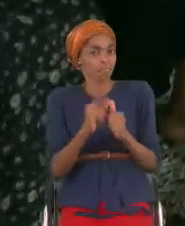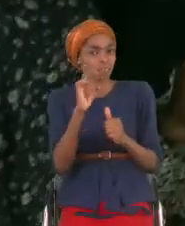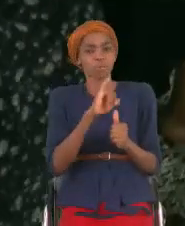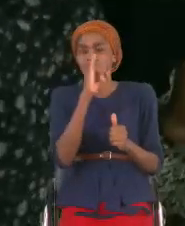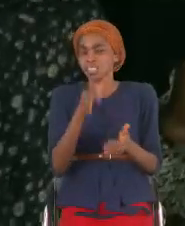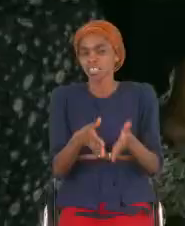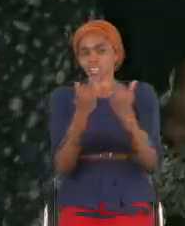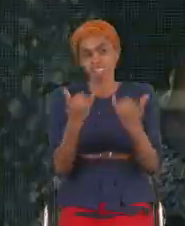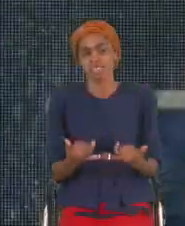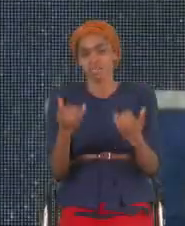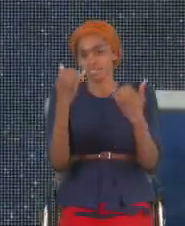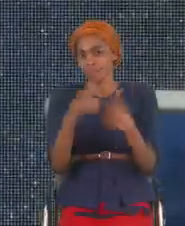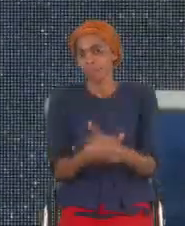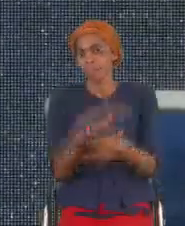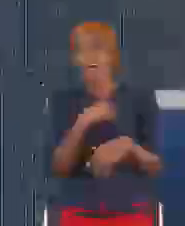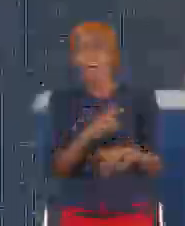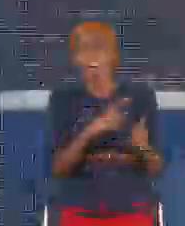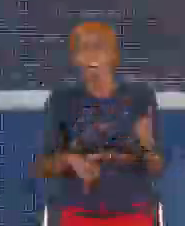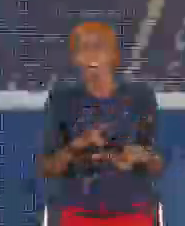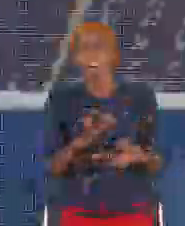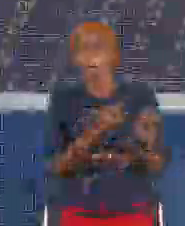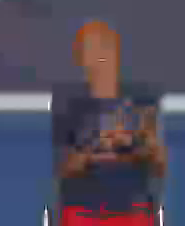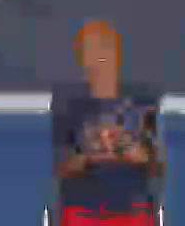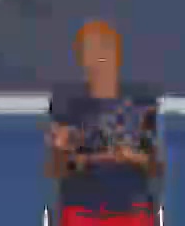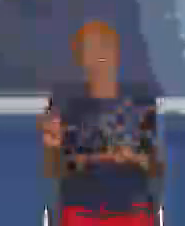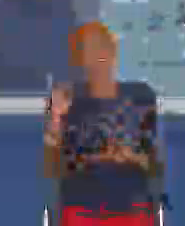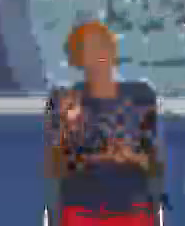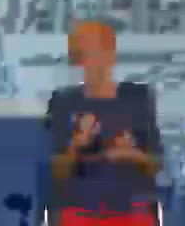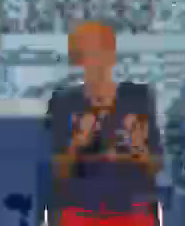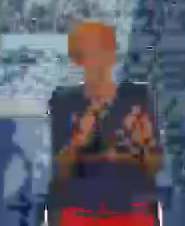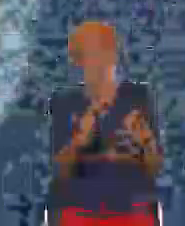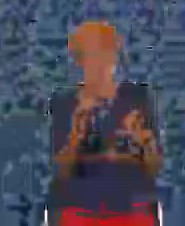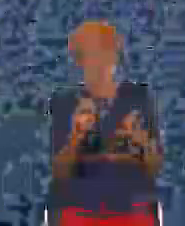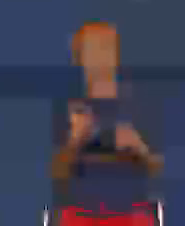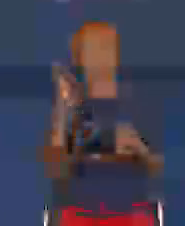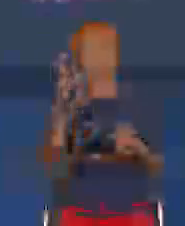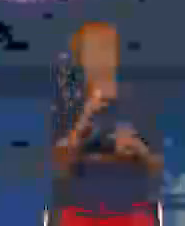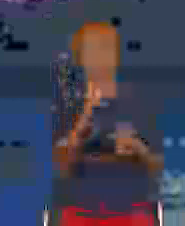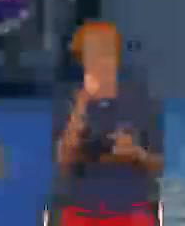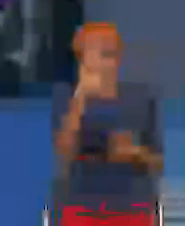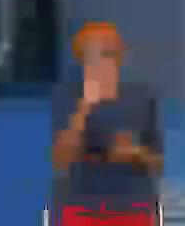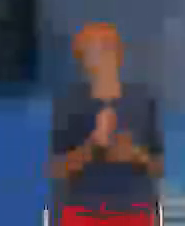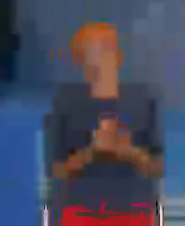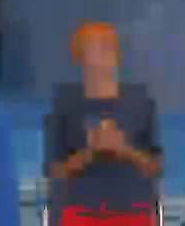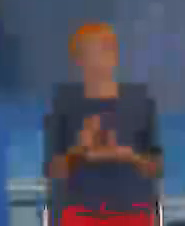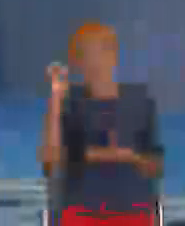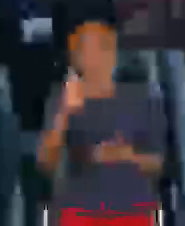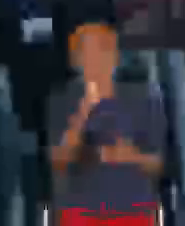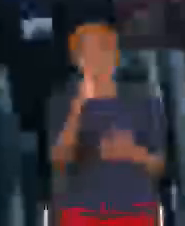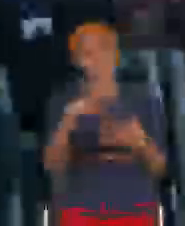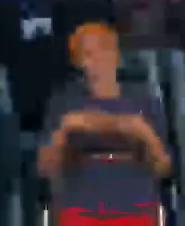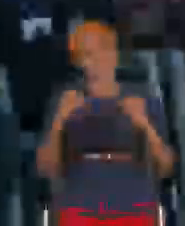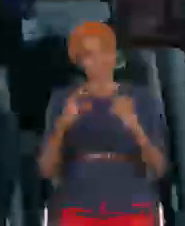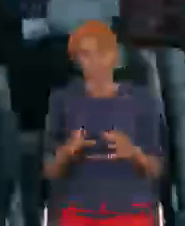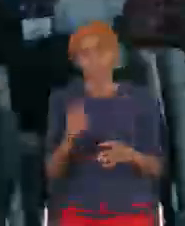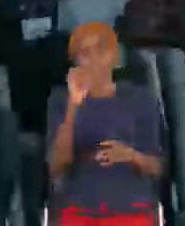the Lord then answered the question, he is the one. He is your Savior. He is your Healer.